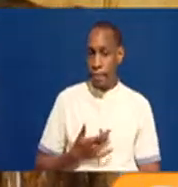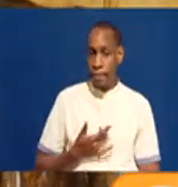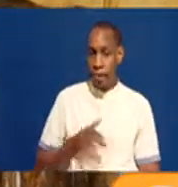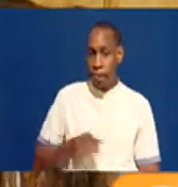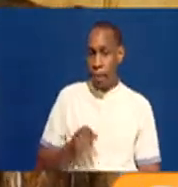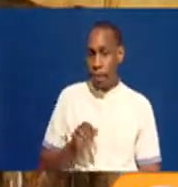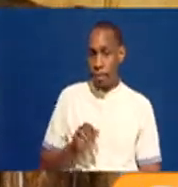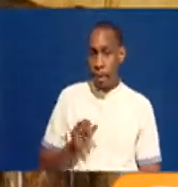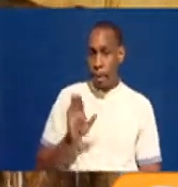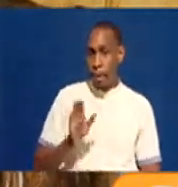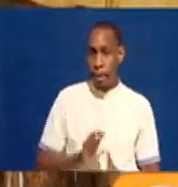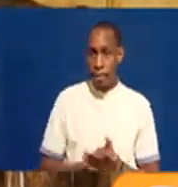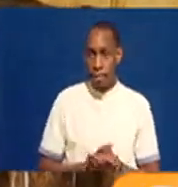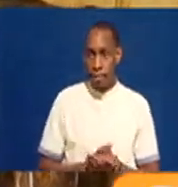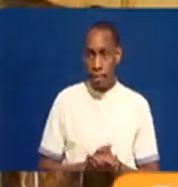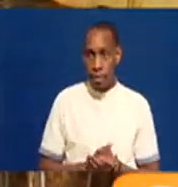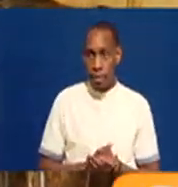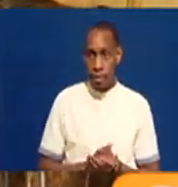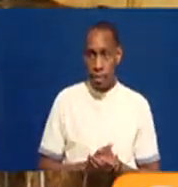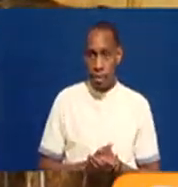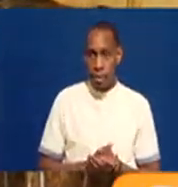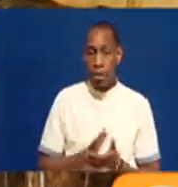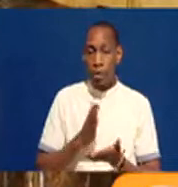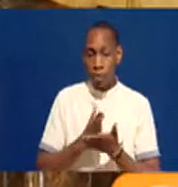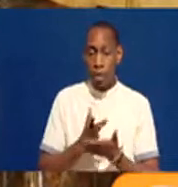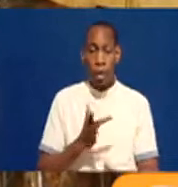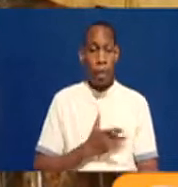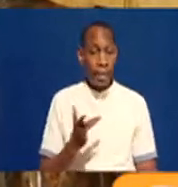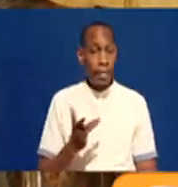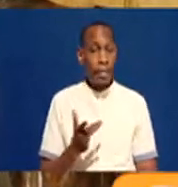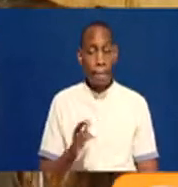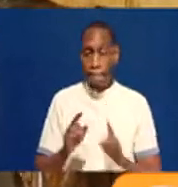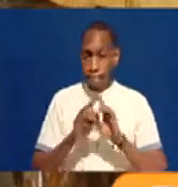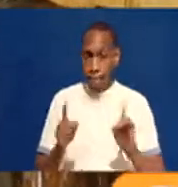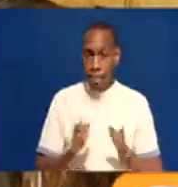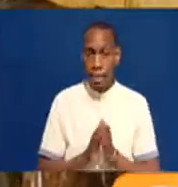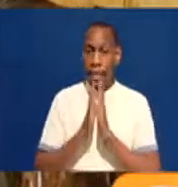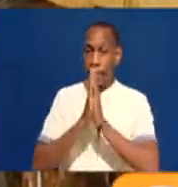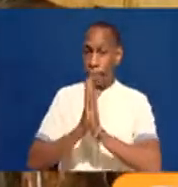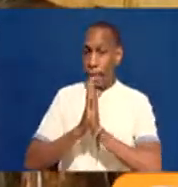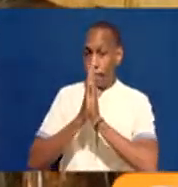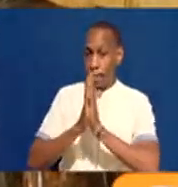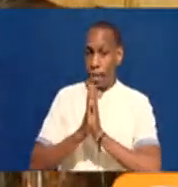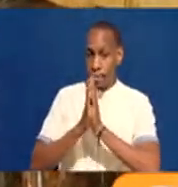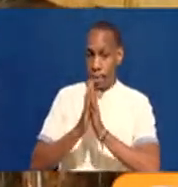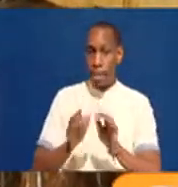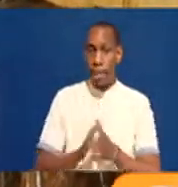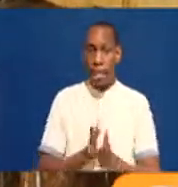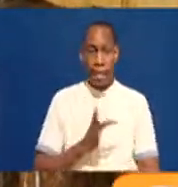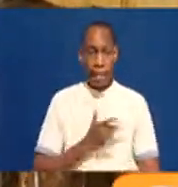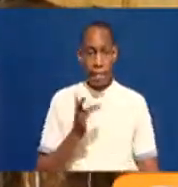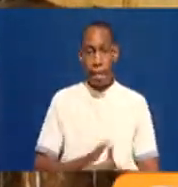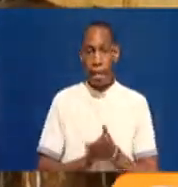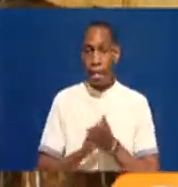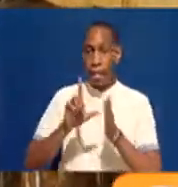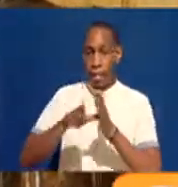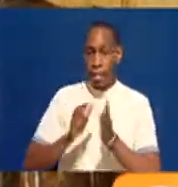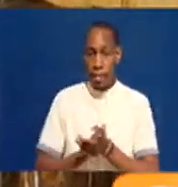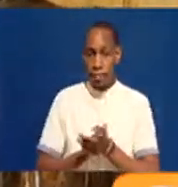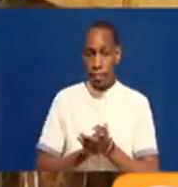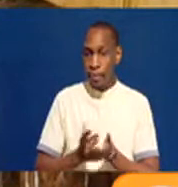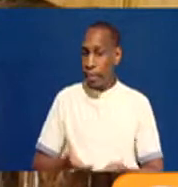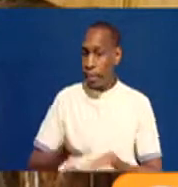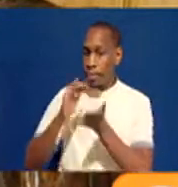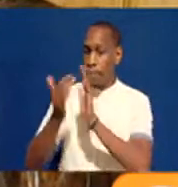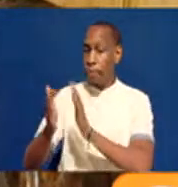hata kama sio mimi mkulima, yes, mimi nilifeel, lakini nilioba sana na nikafeel, mwishoni nilimwambia nimemwatia